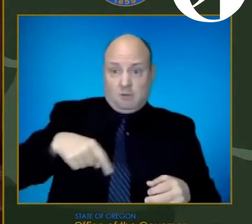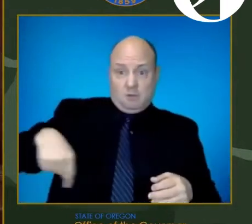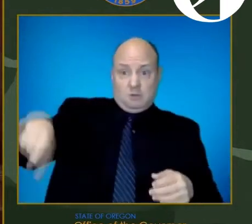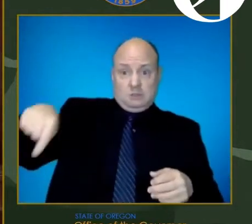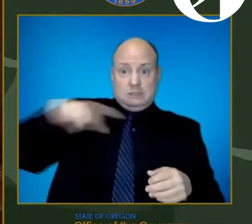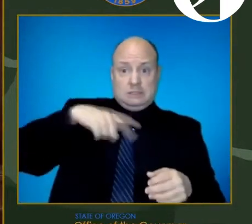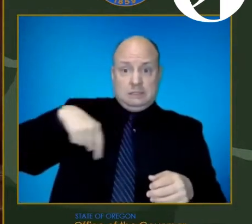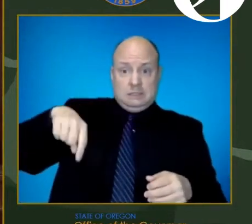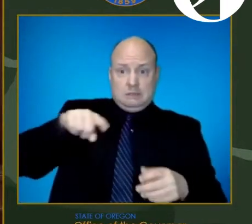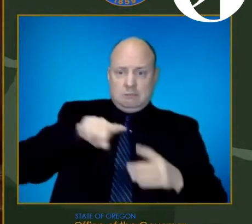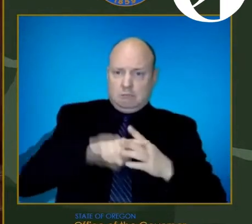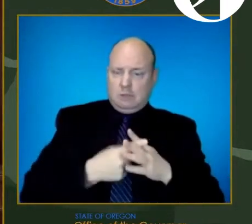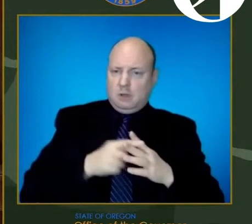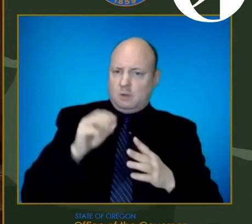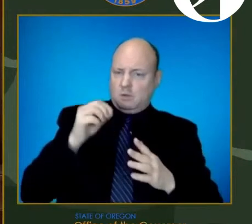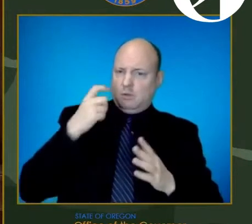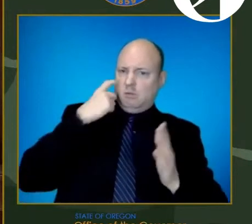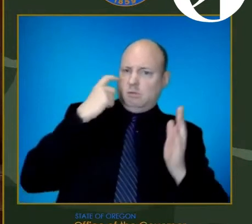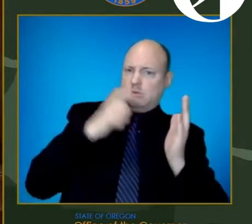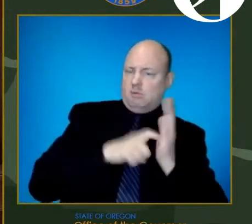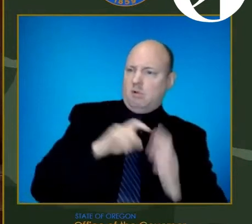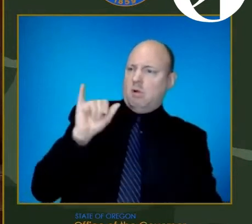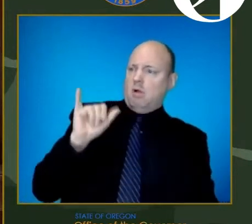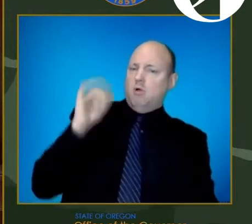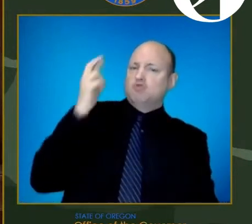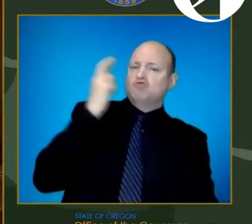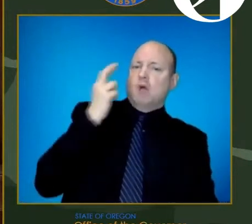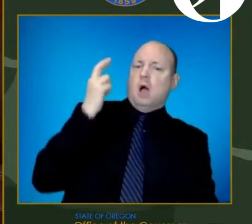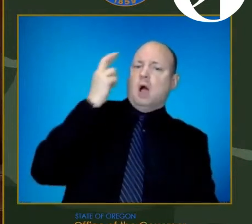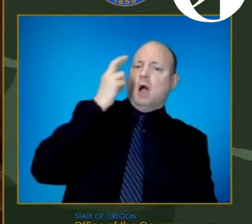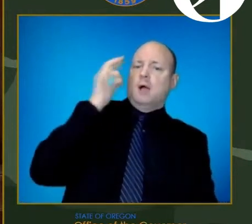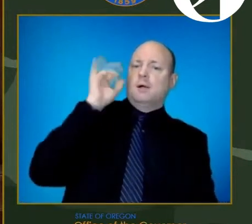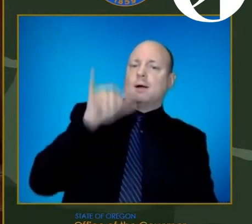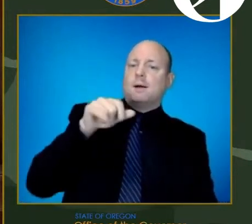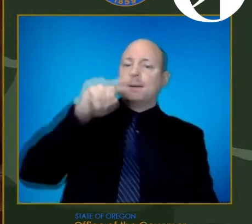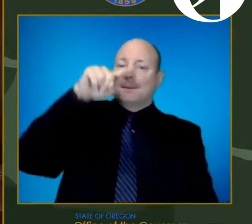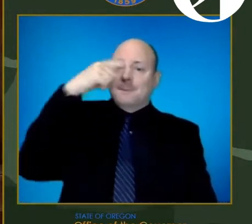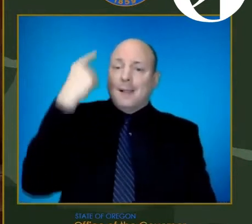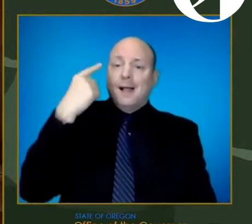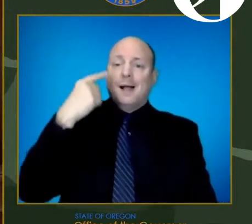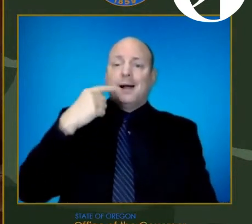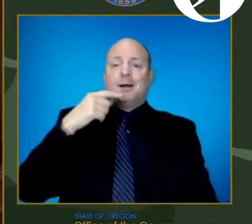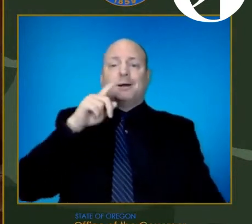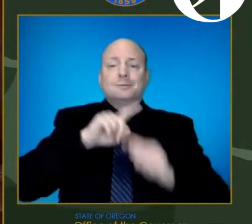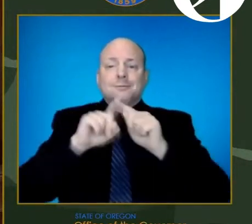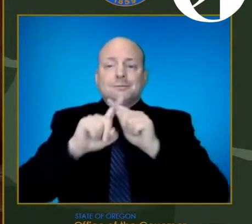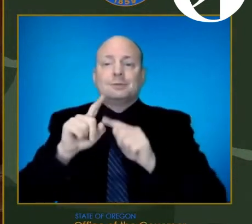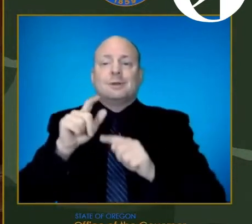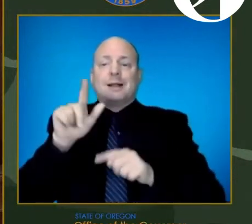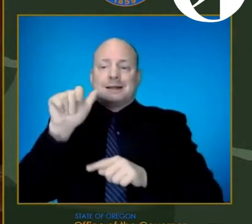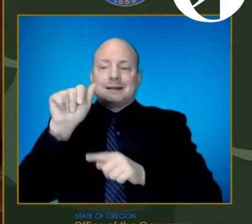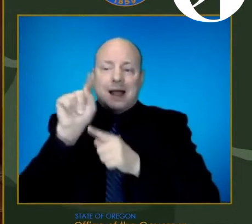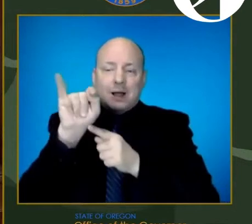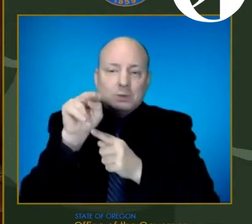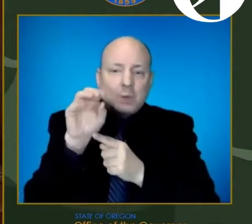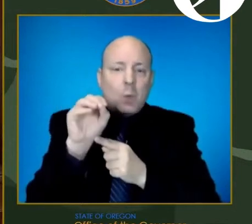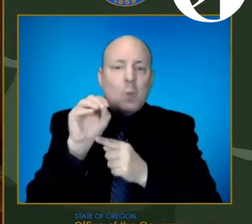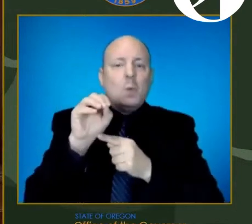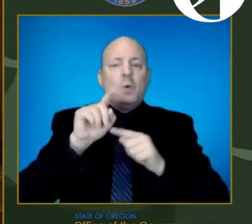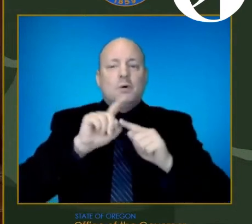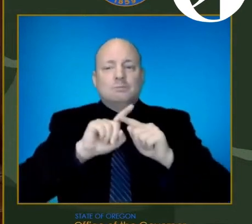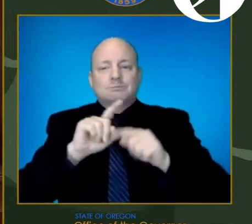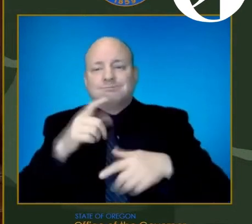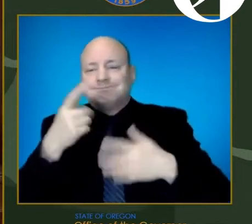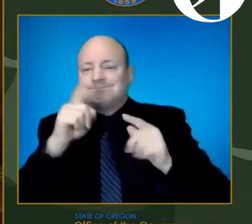always been true. Our Black, Latinx, Pacific Islander, and other communities of